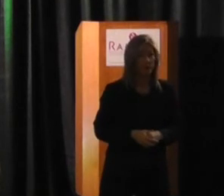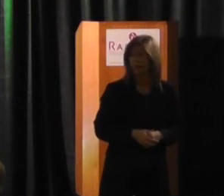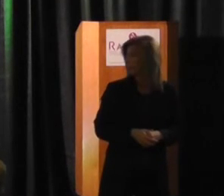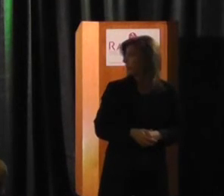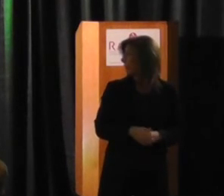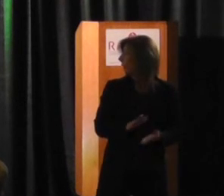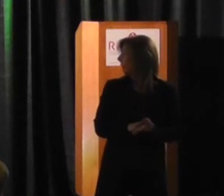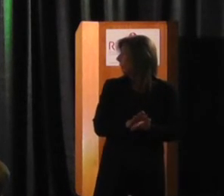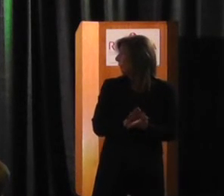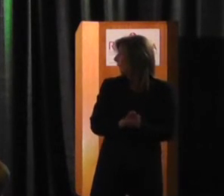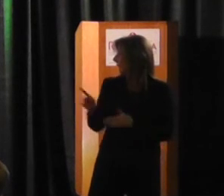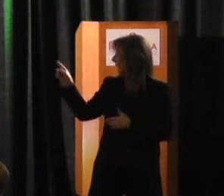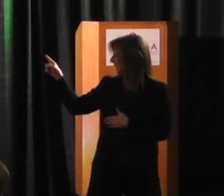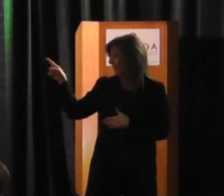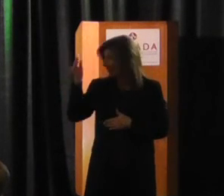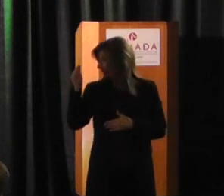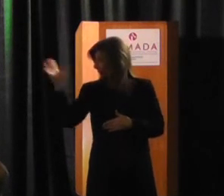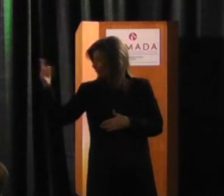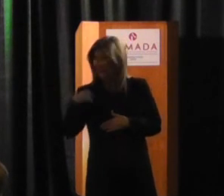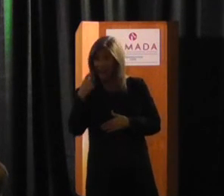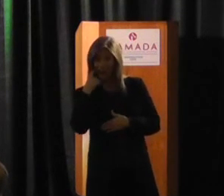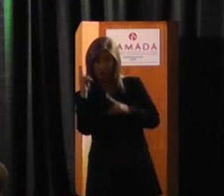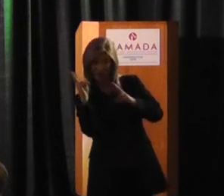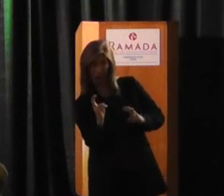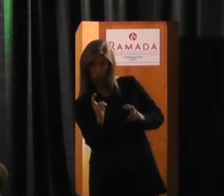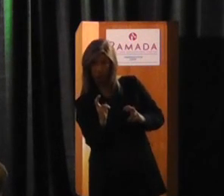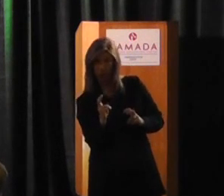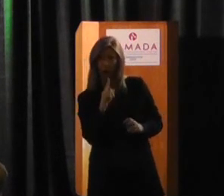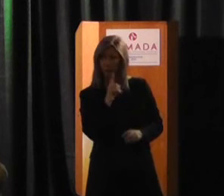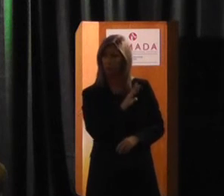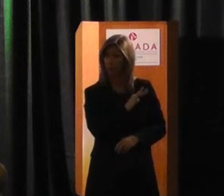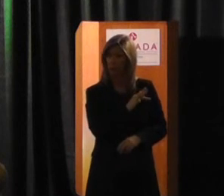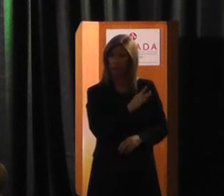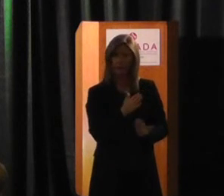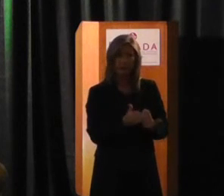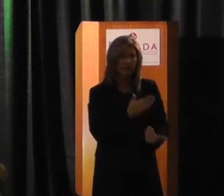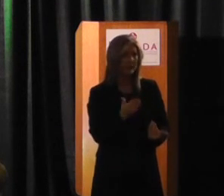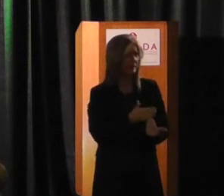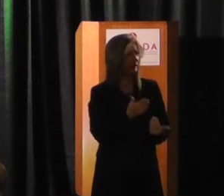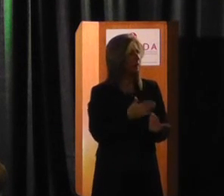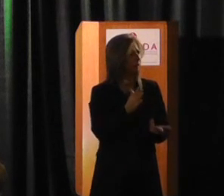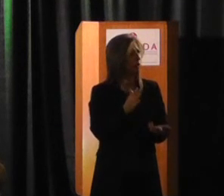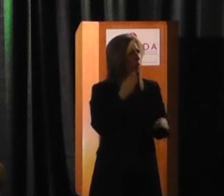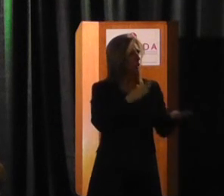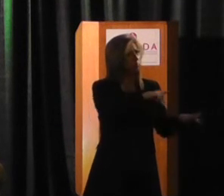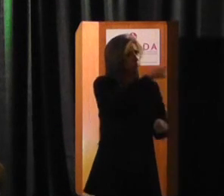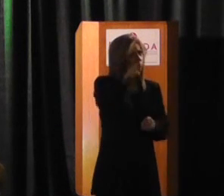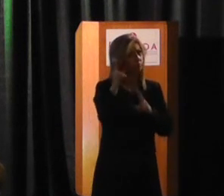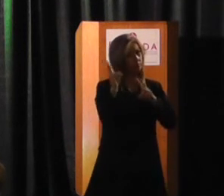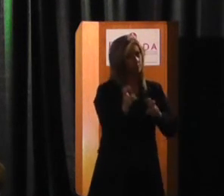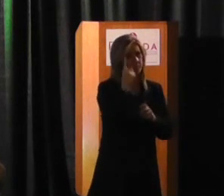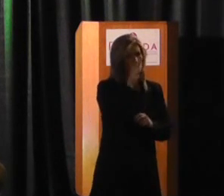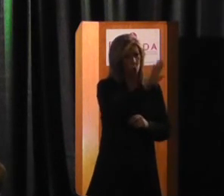So I just downloaded the app and tried it. It's really cool. Super easy to use. So make sure you download that app on your